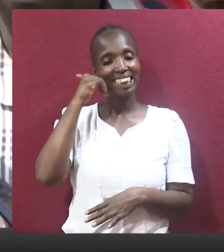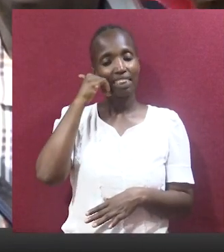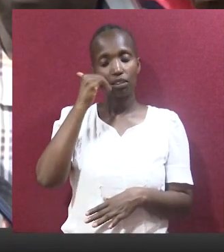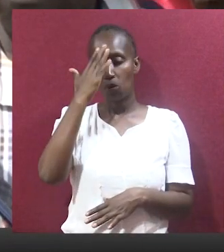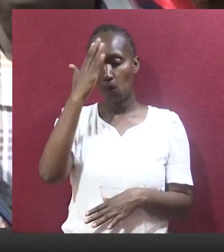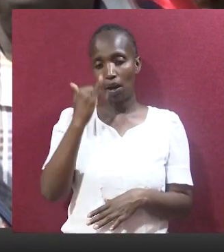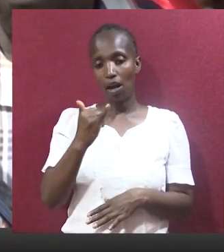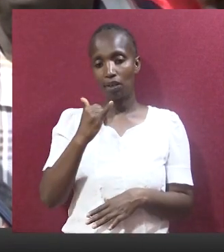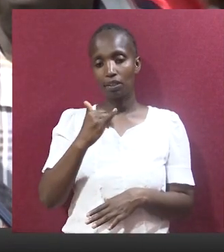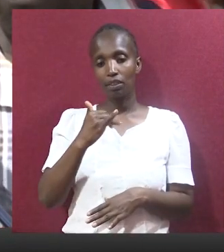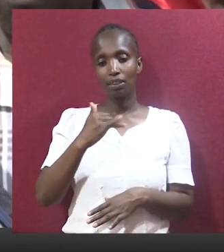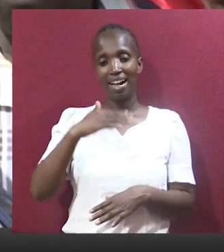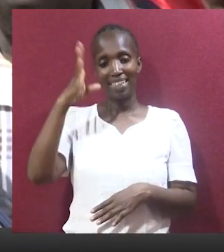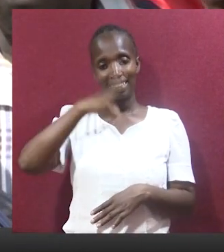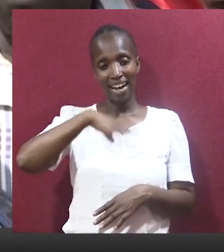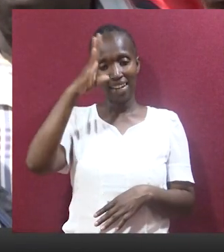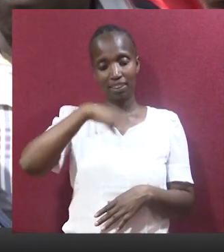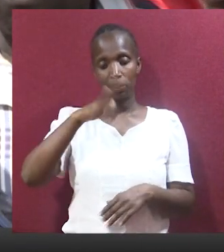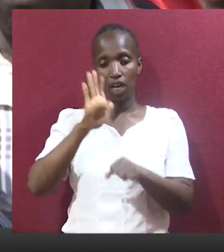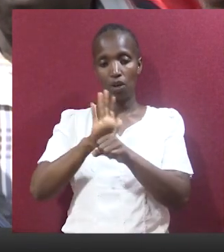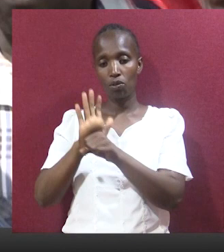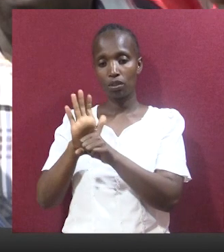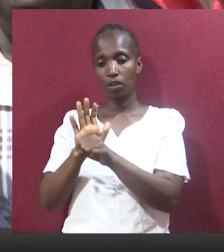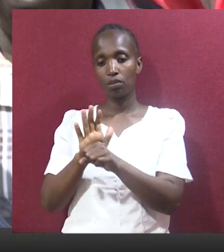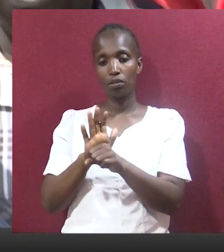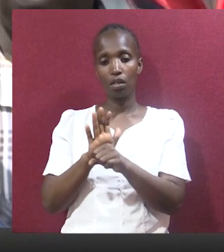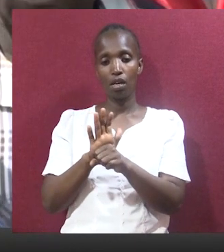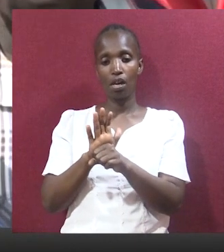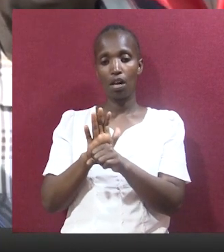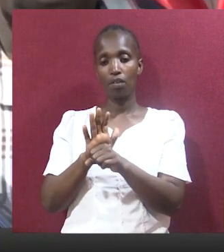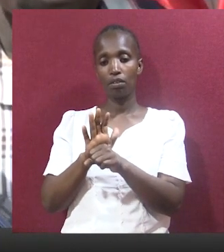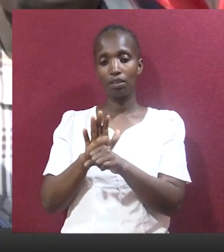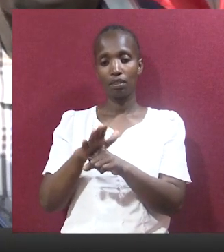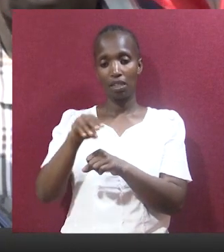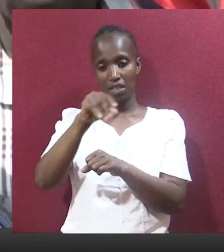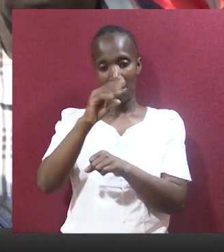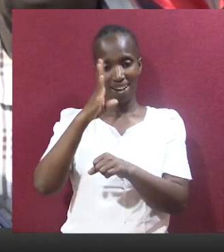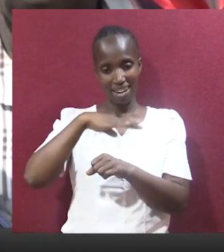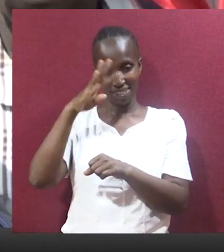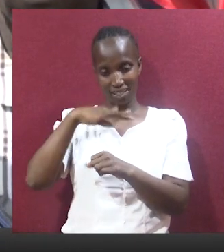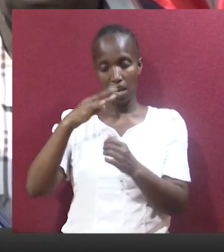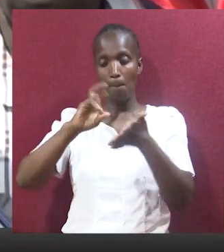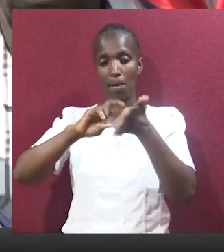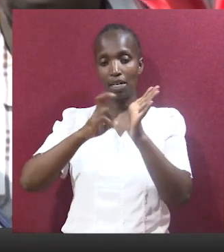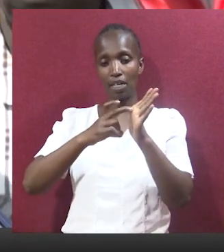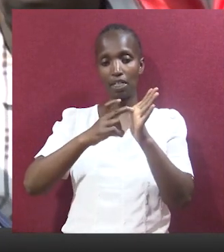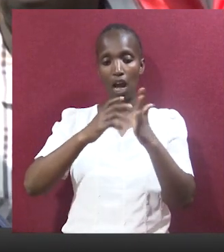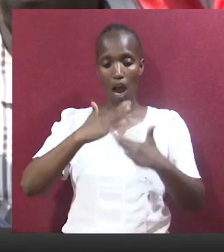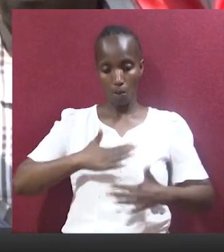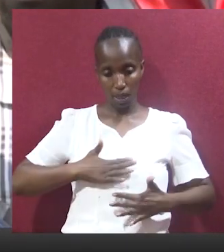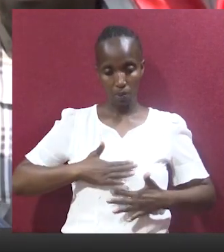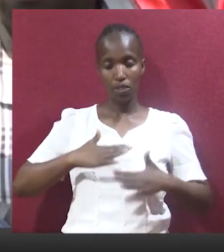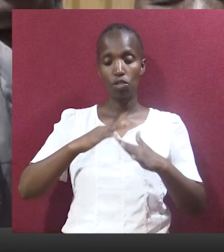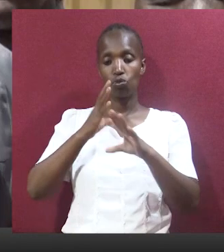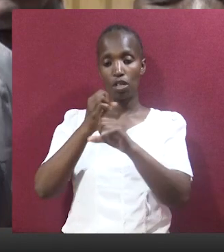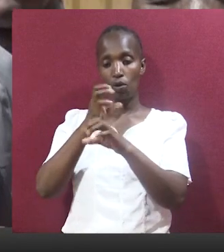the children cannot contain the Dust so our humble appeal to the company is to control